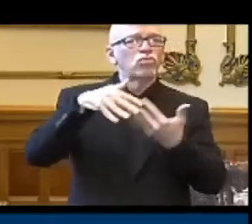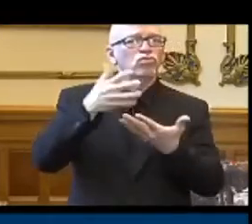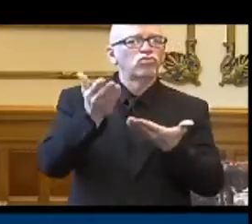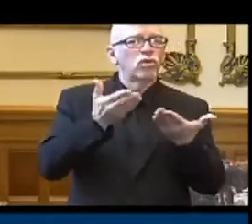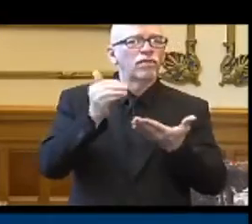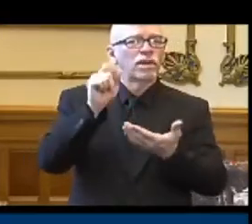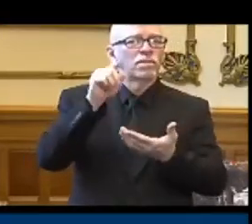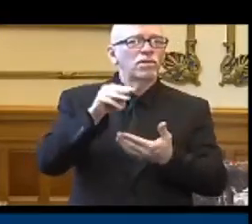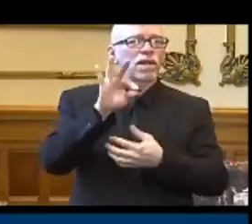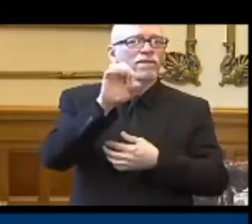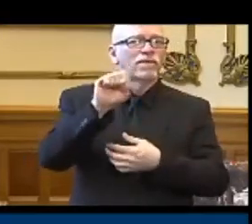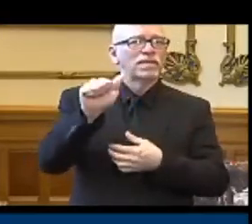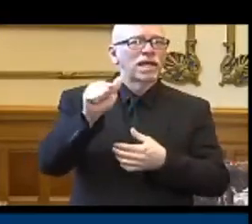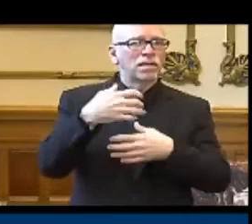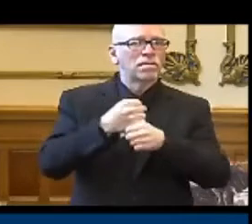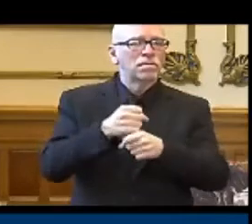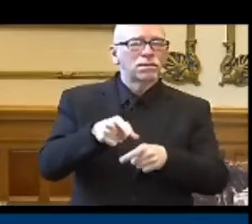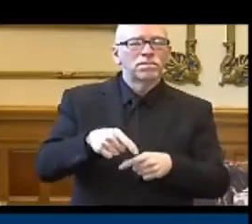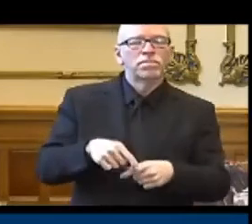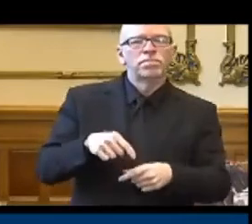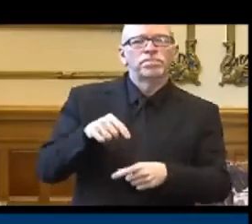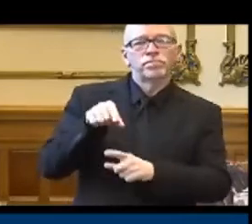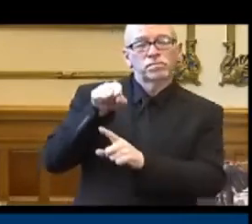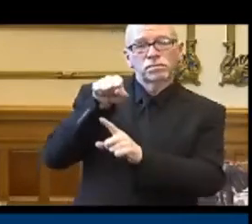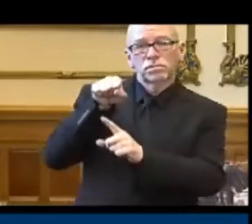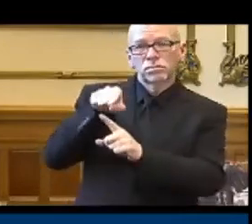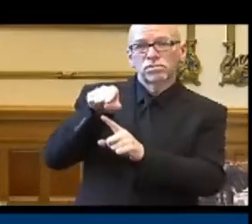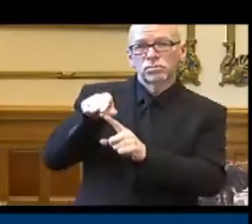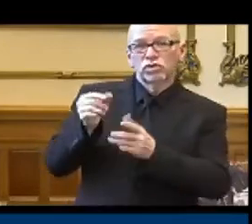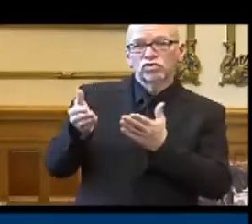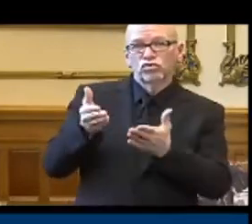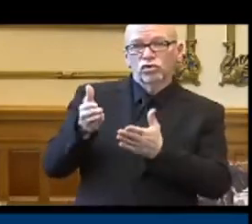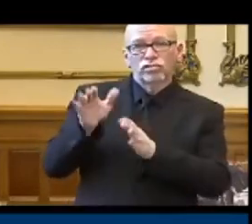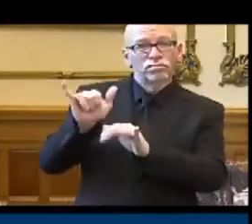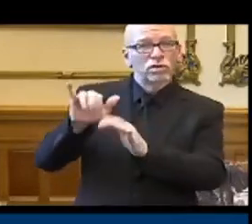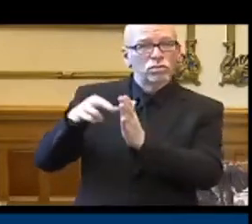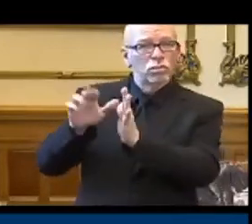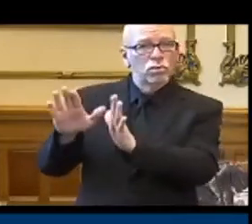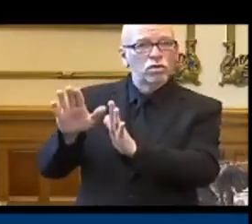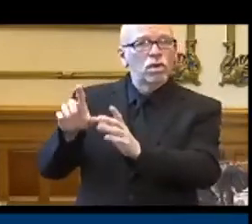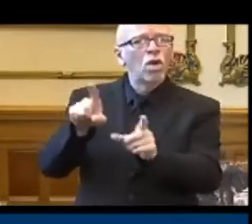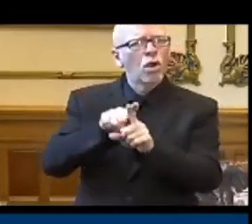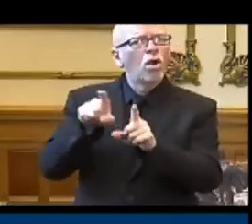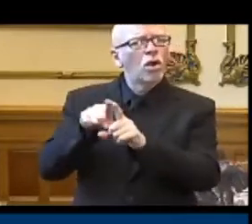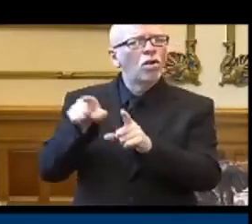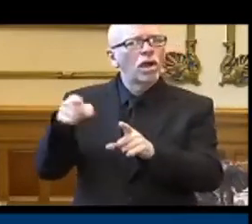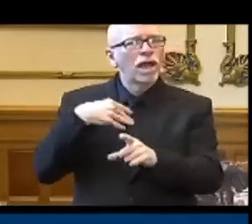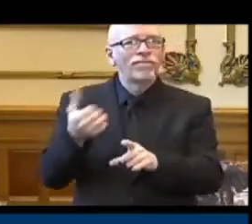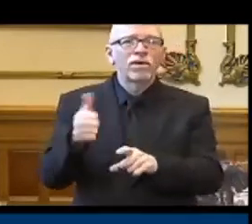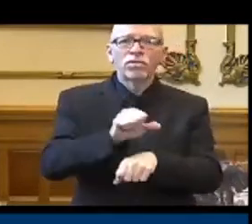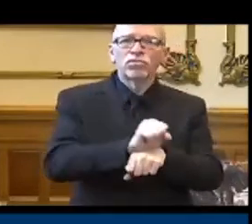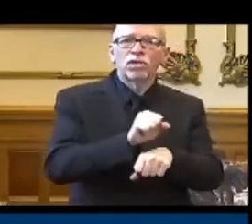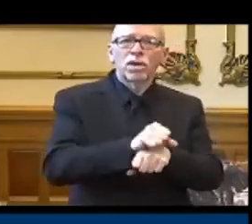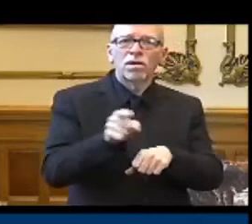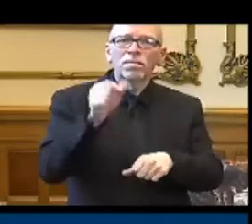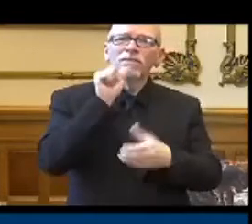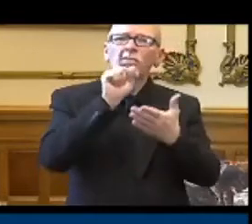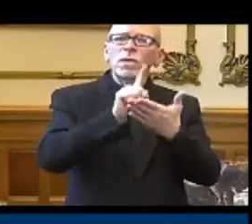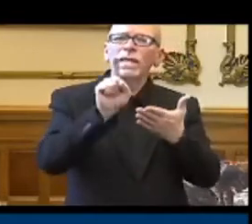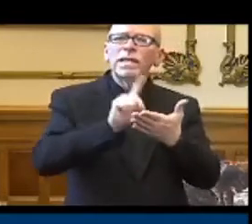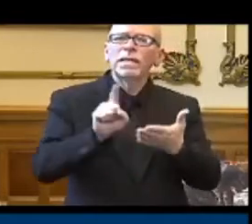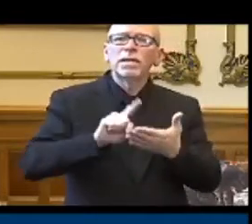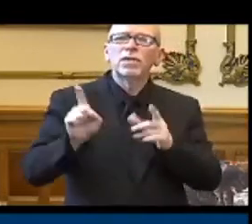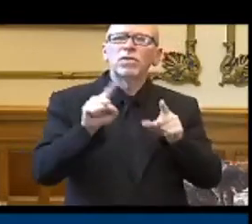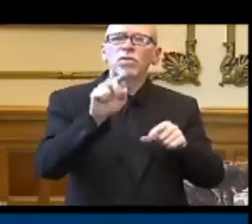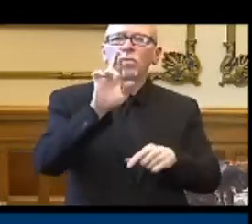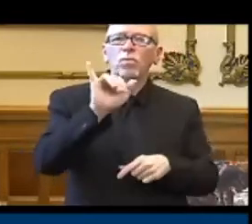Services Administration. Not only does she serve in that role, but then she also is going in weekly to